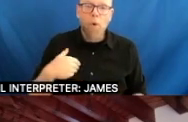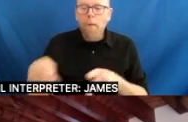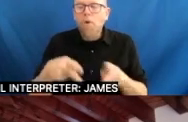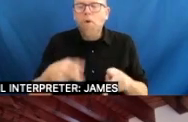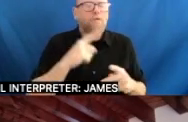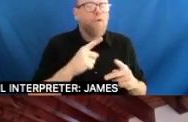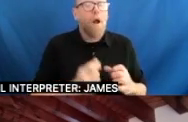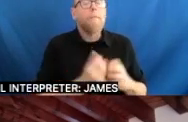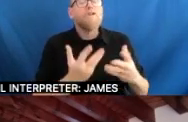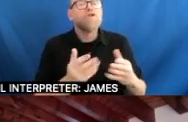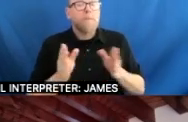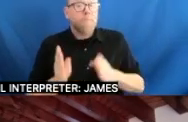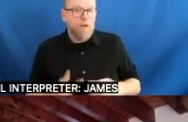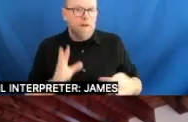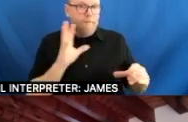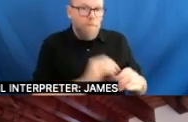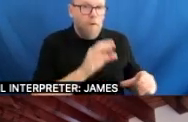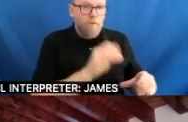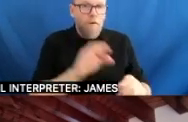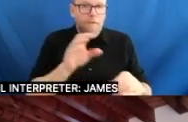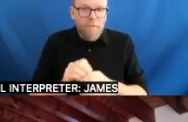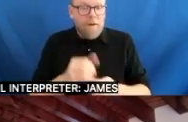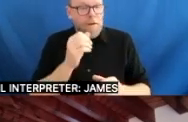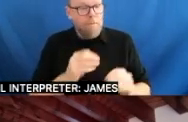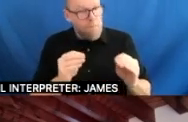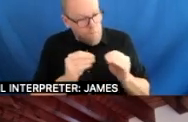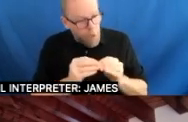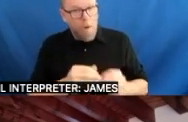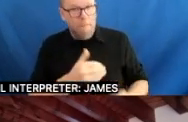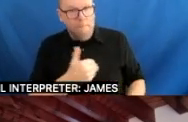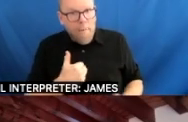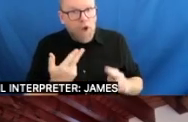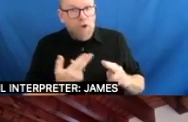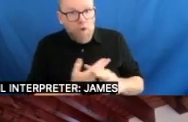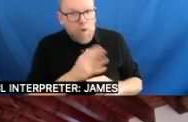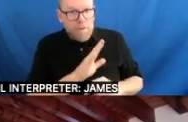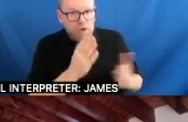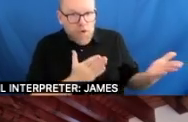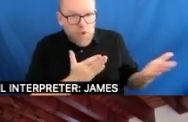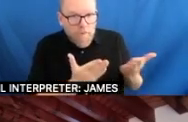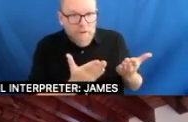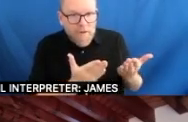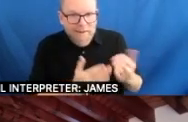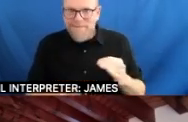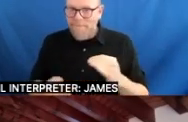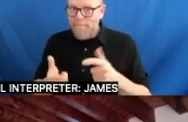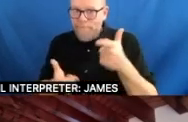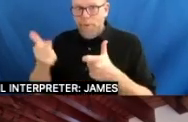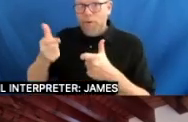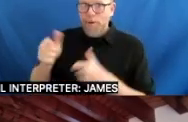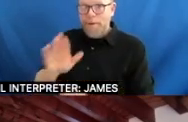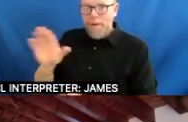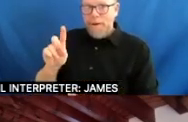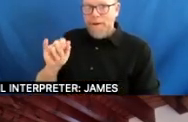of involvement. The more that each member uses a credit union's qualifying services, the greater their dividend. And